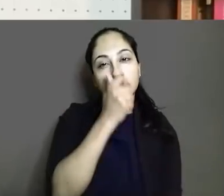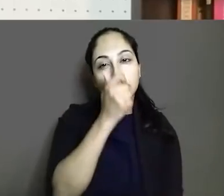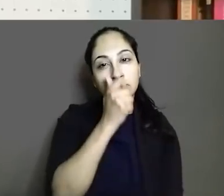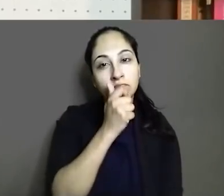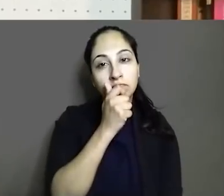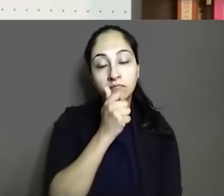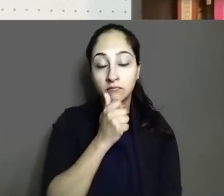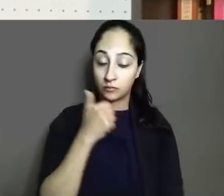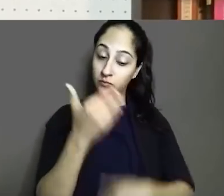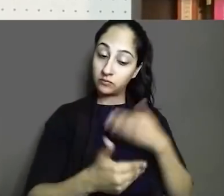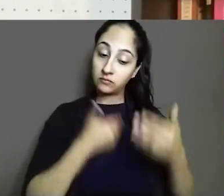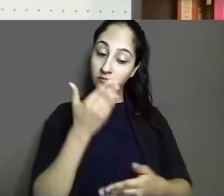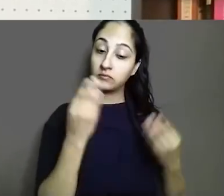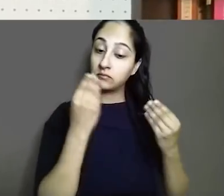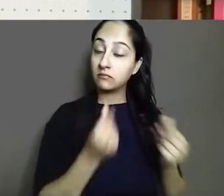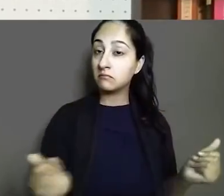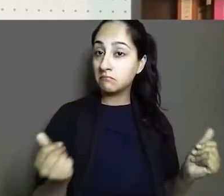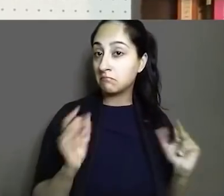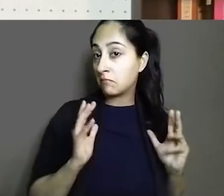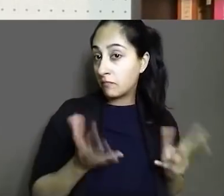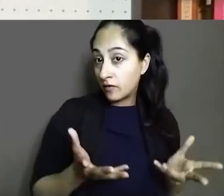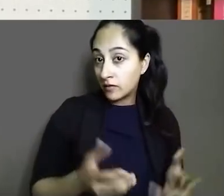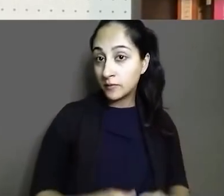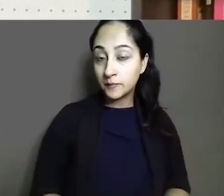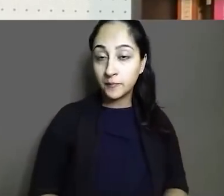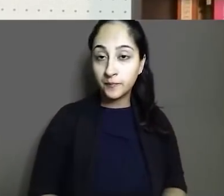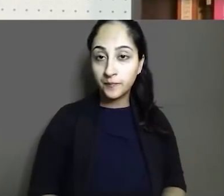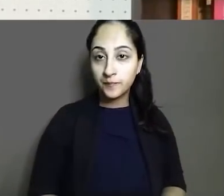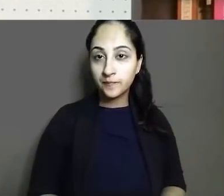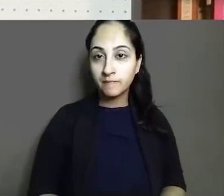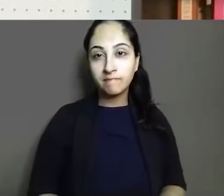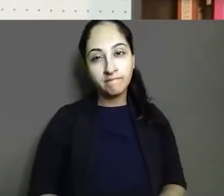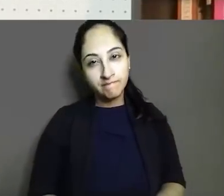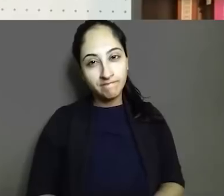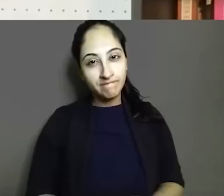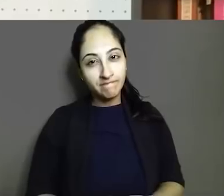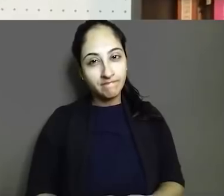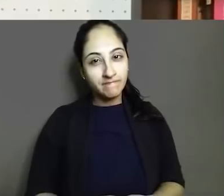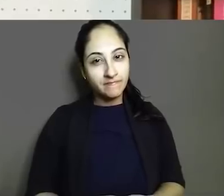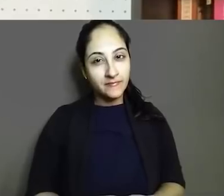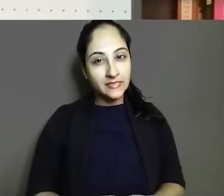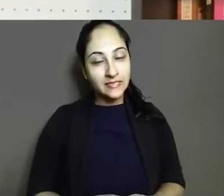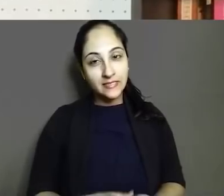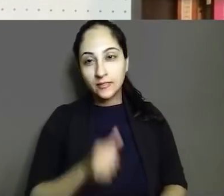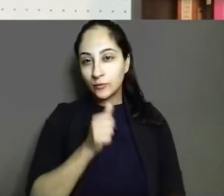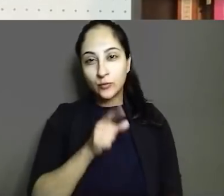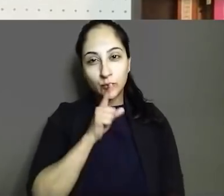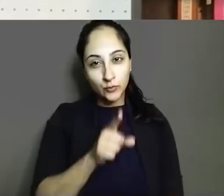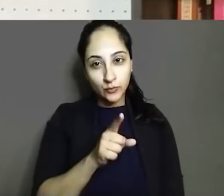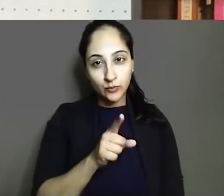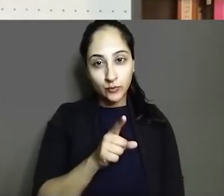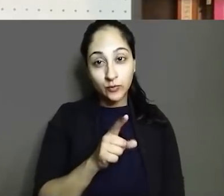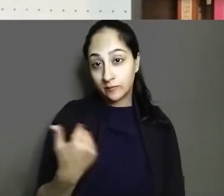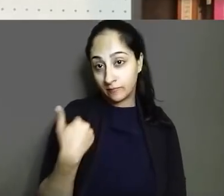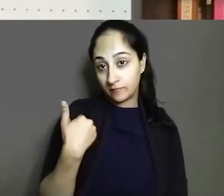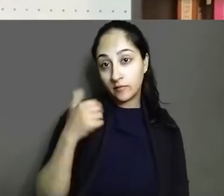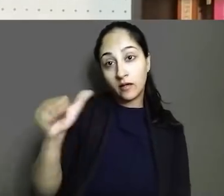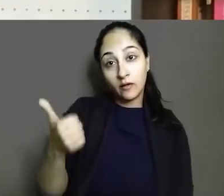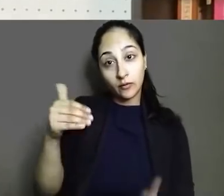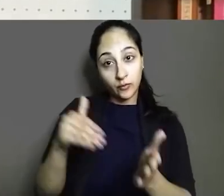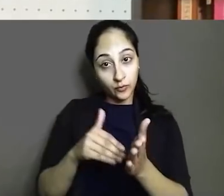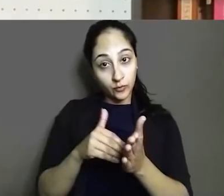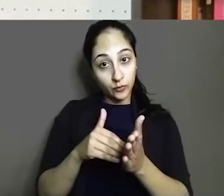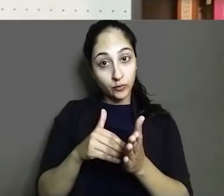are people who are going to get severe disease, and some of them are going to be healthy with no apparent